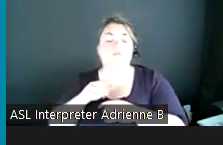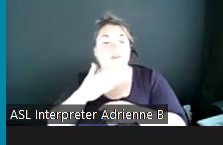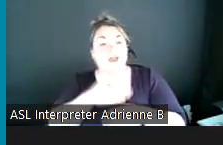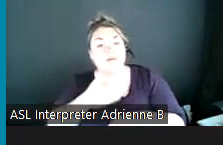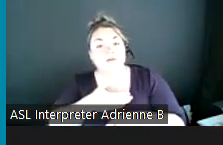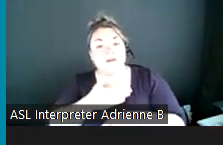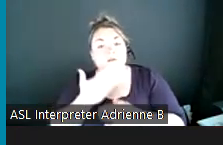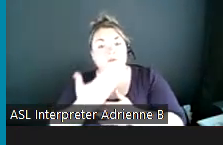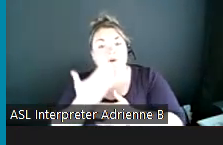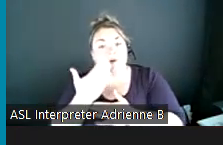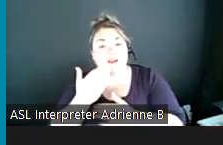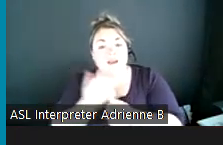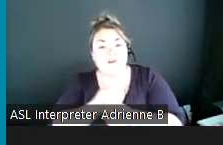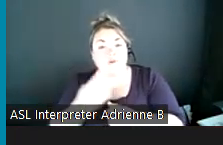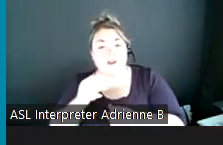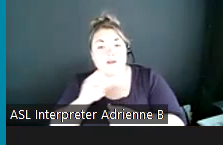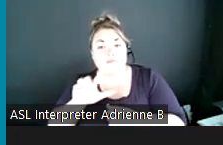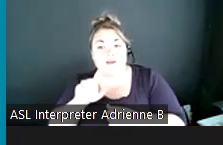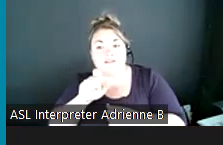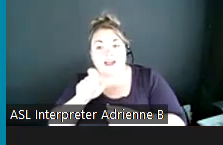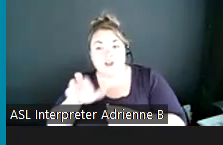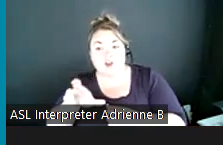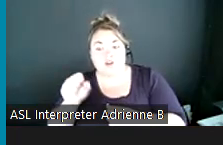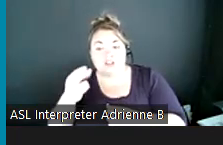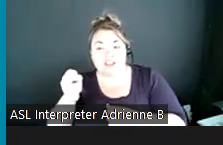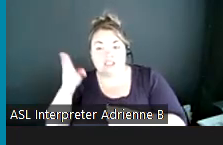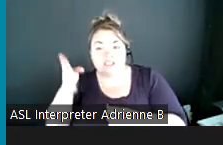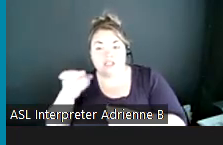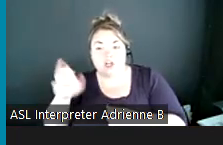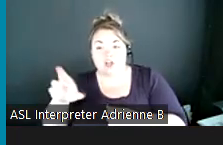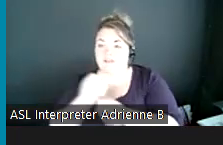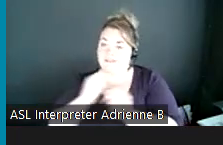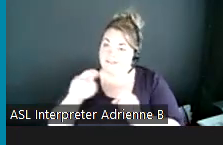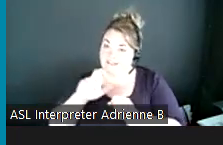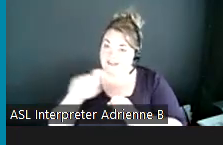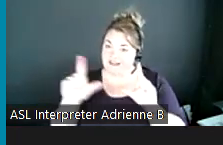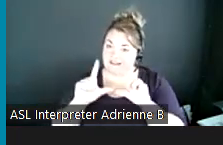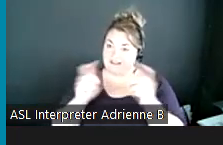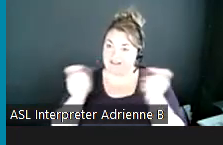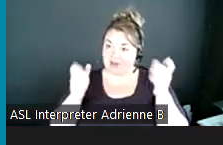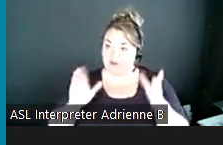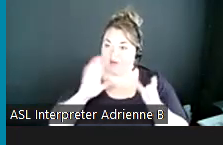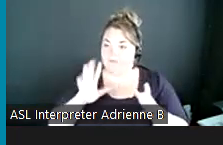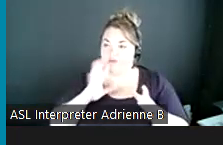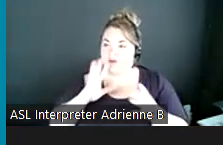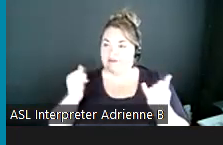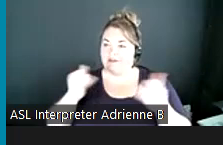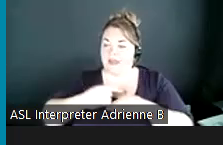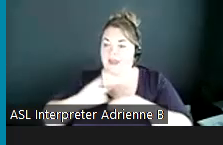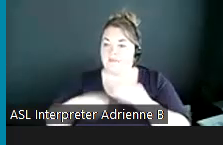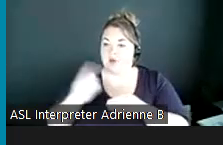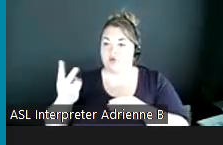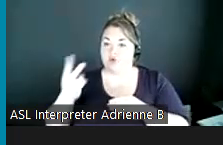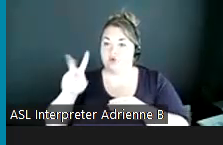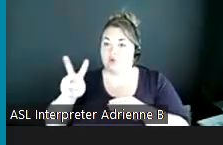is Mel Tyler, she, her pronouns. I am also a Safety Net licensing manager, and I will be talking to you today about